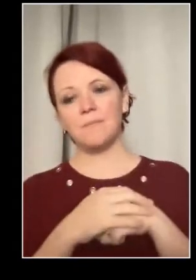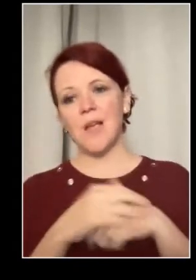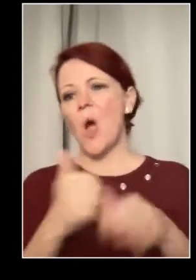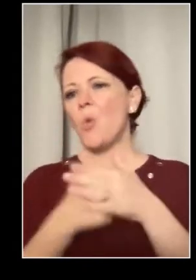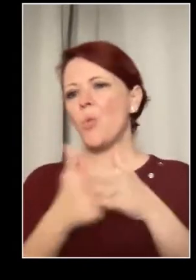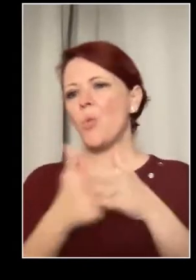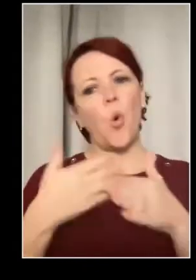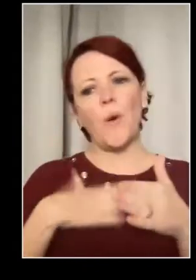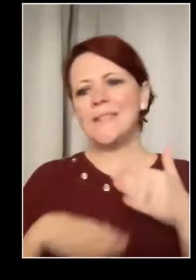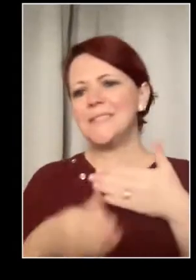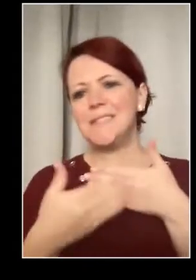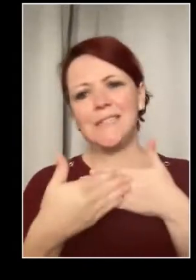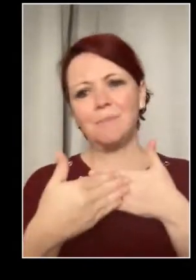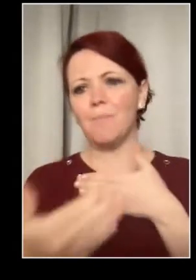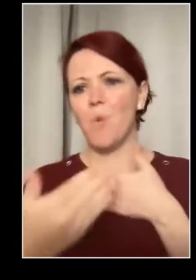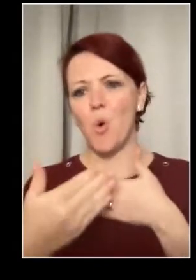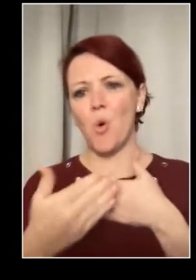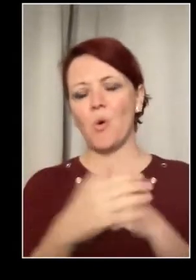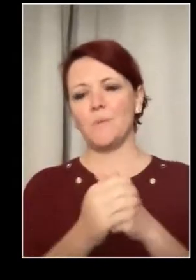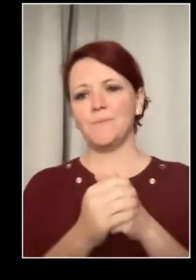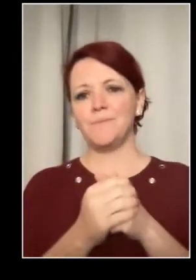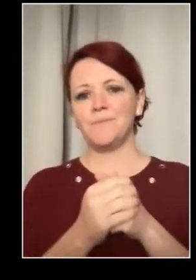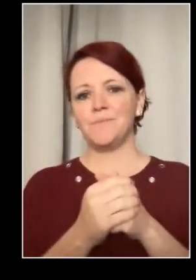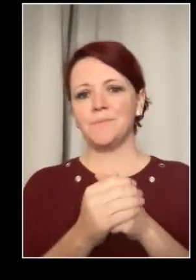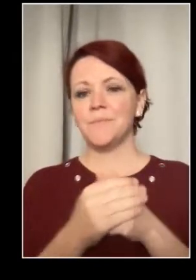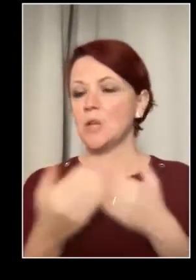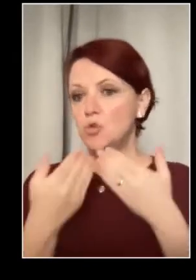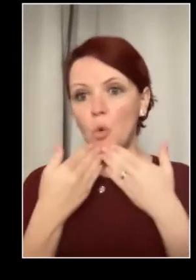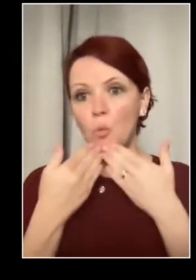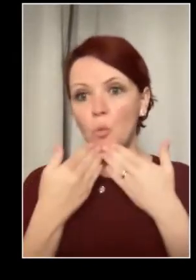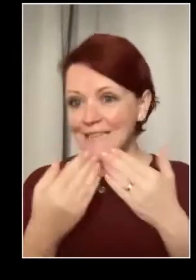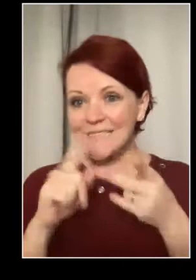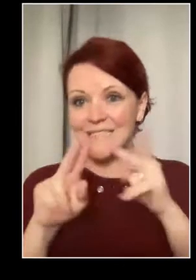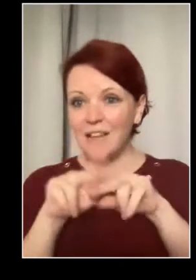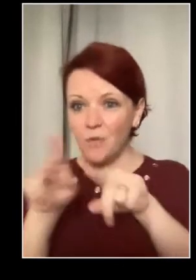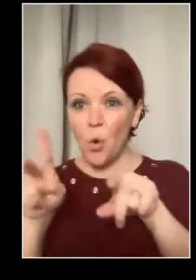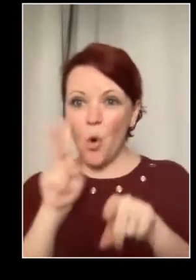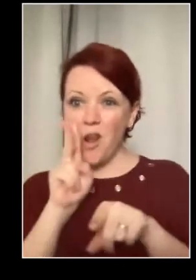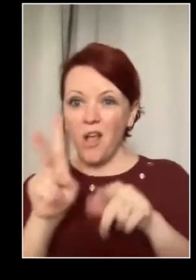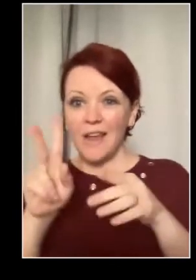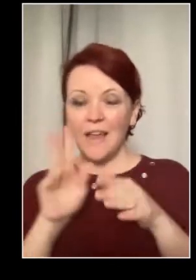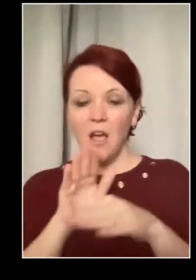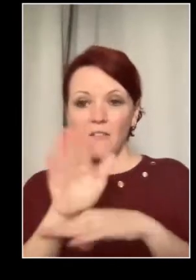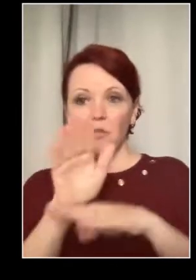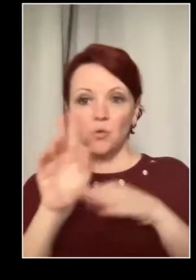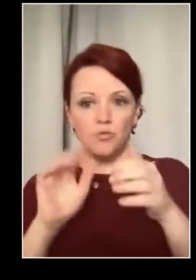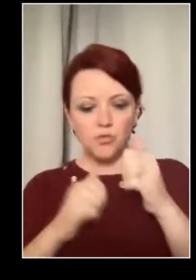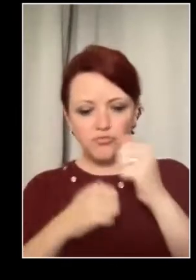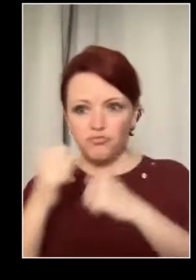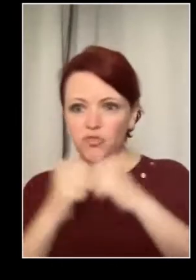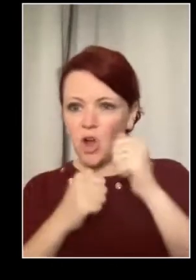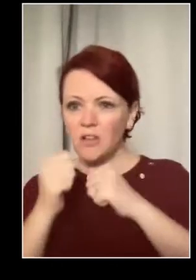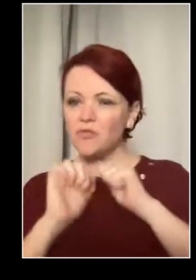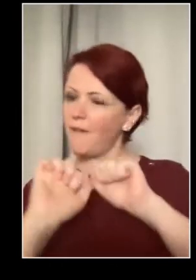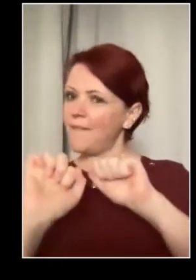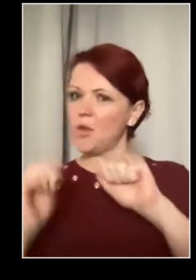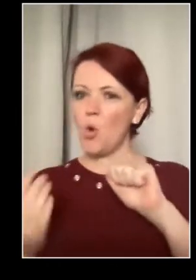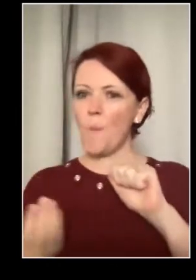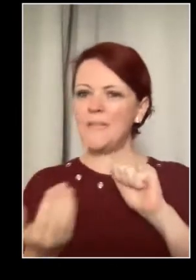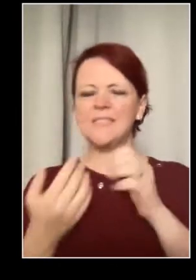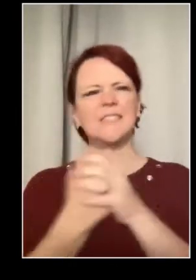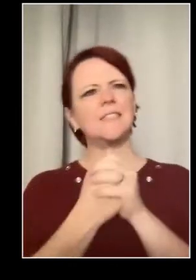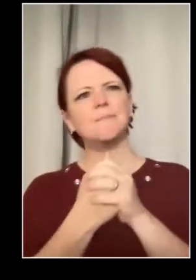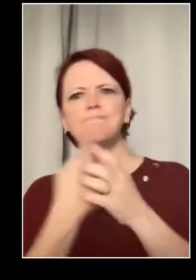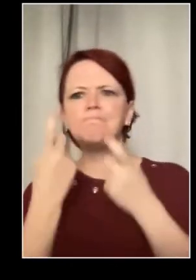all areas of their operations. And every employer looking at its future strategy should ask themselves, how can I